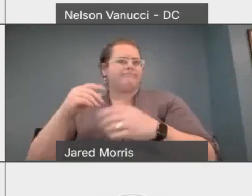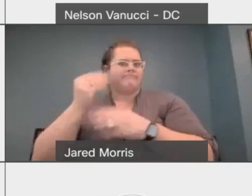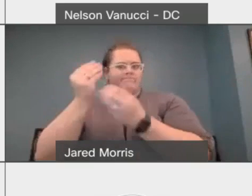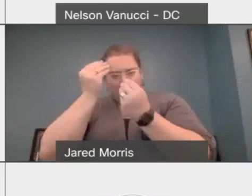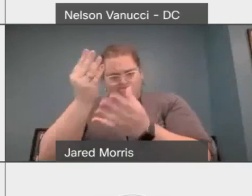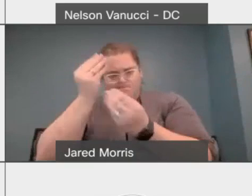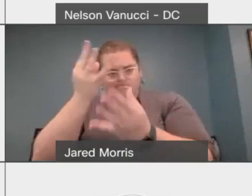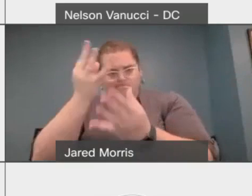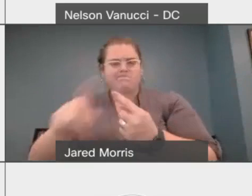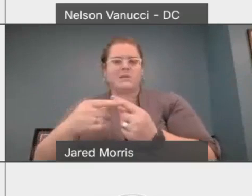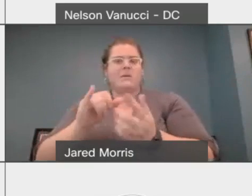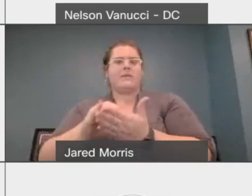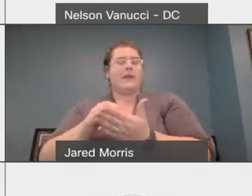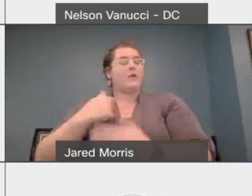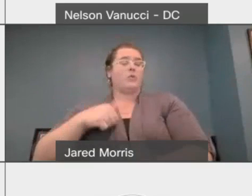pleased.